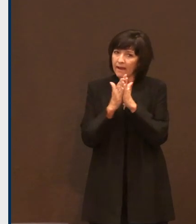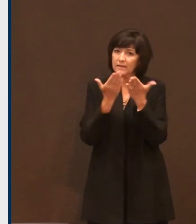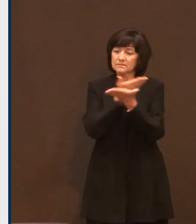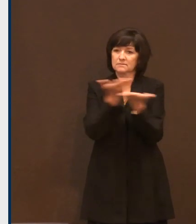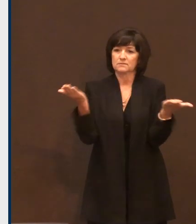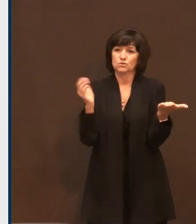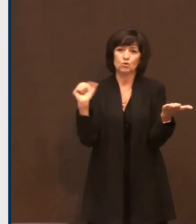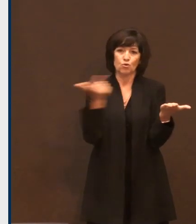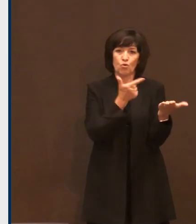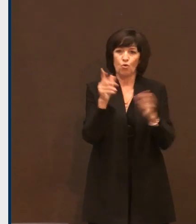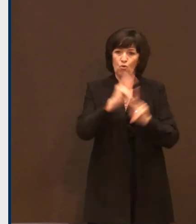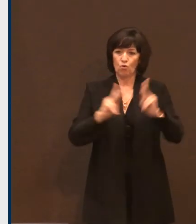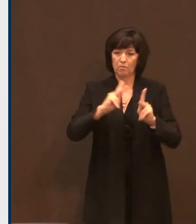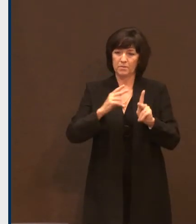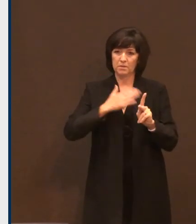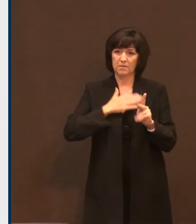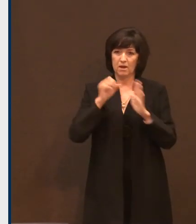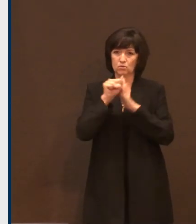state again to